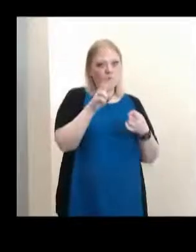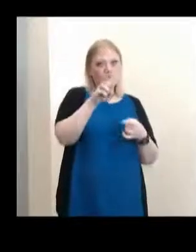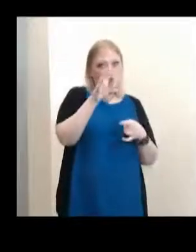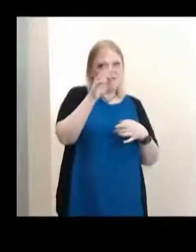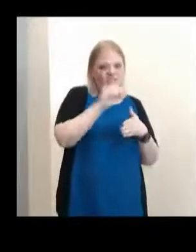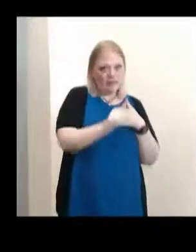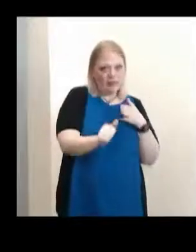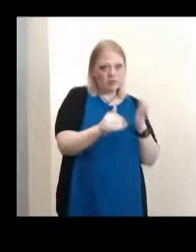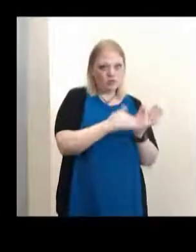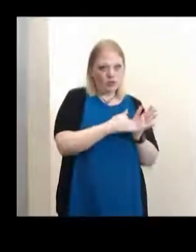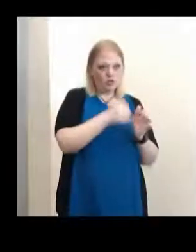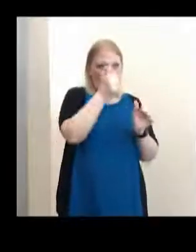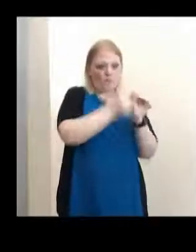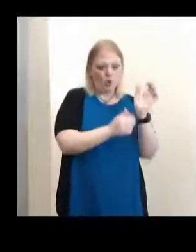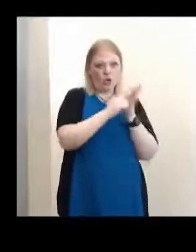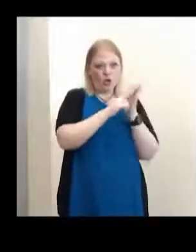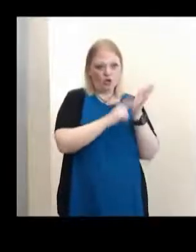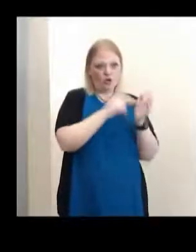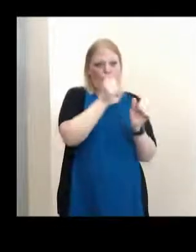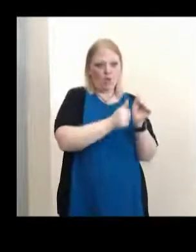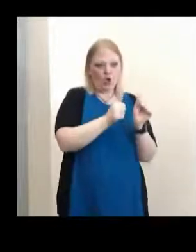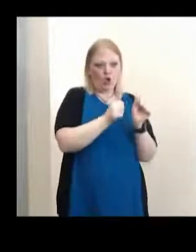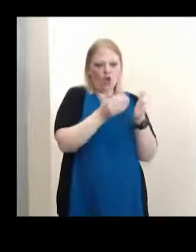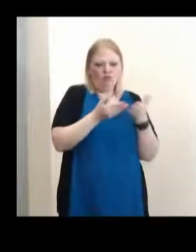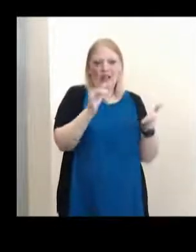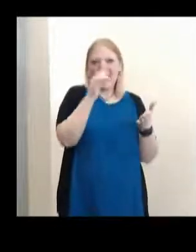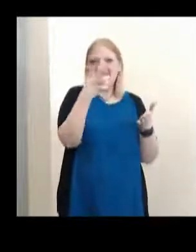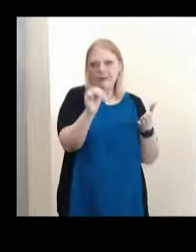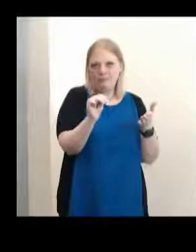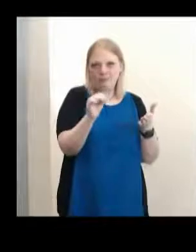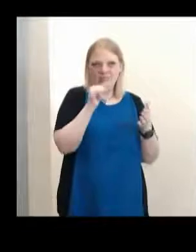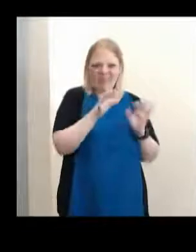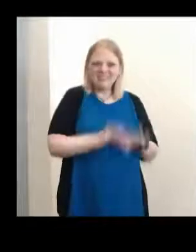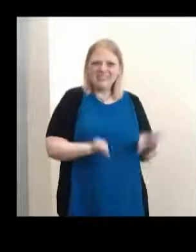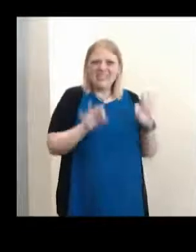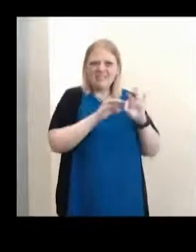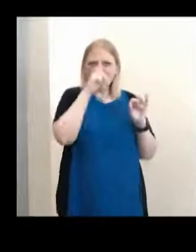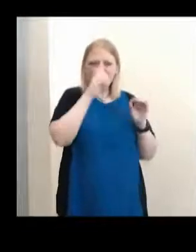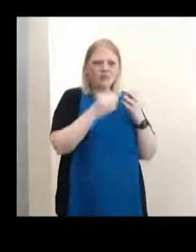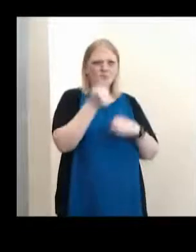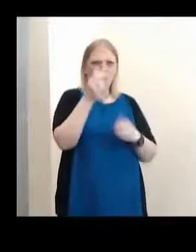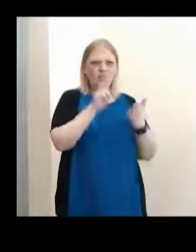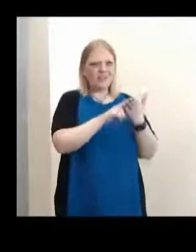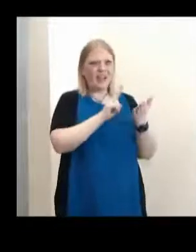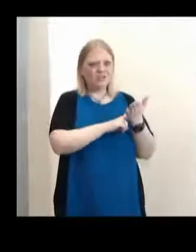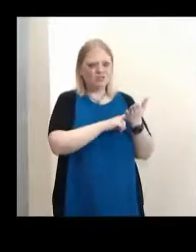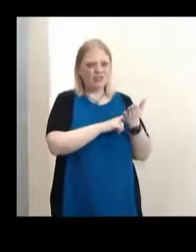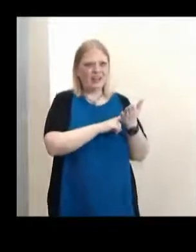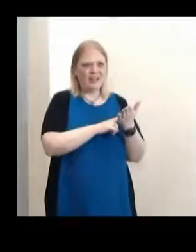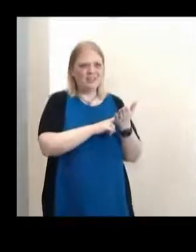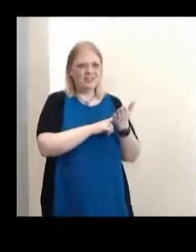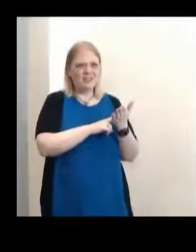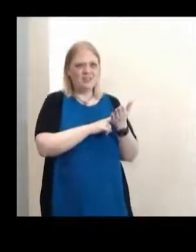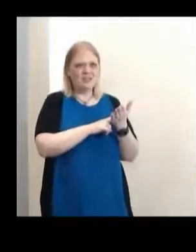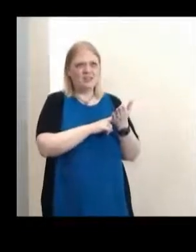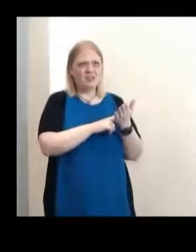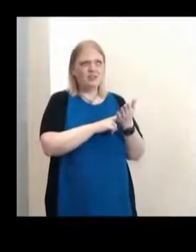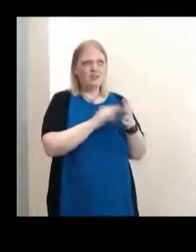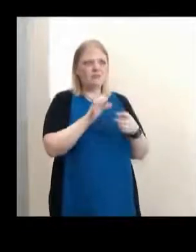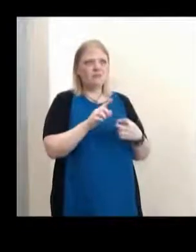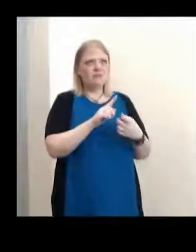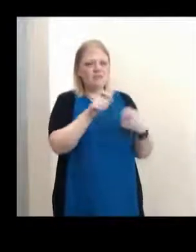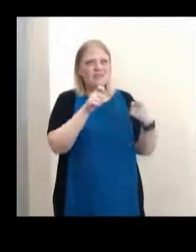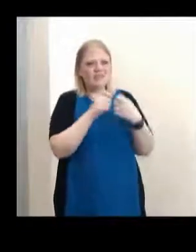$250,000 per contract, per item. And that is significant because the vast majority of contracts that go over, especially with regards to